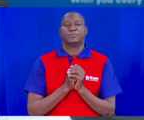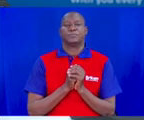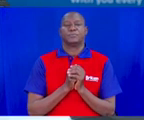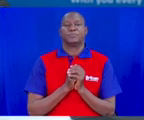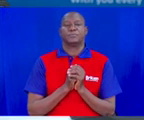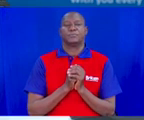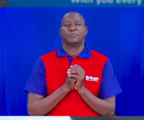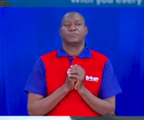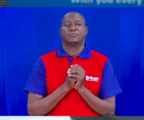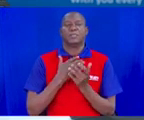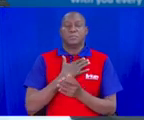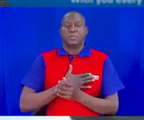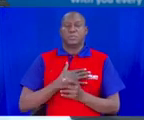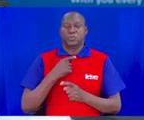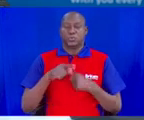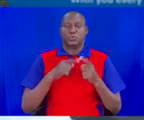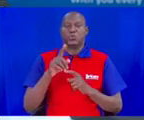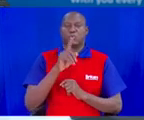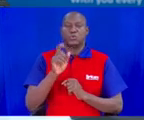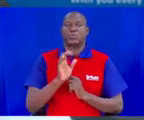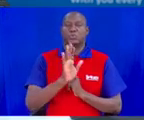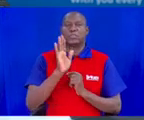Please proceed and ask your questions.